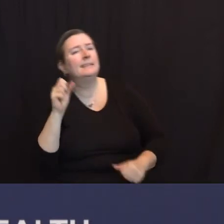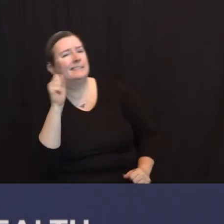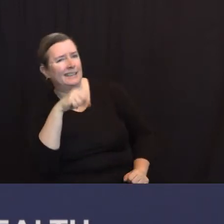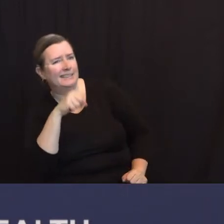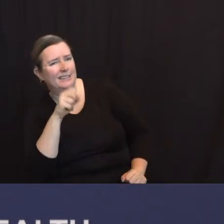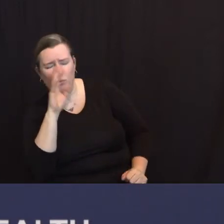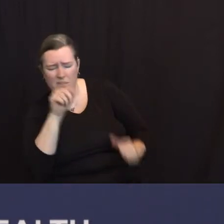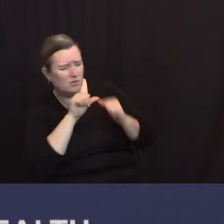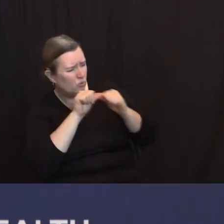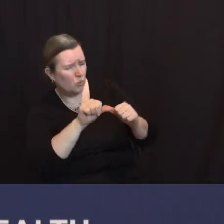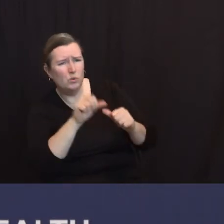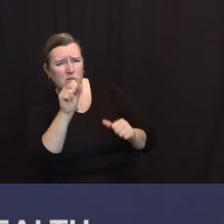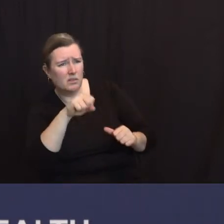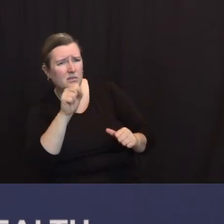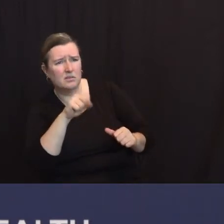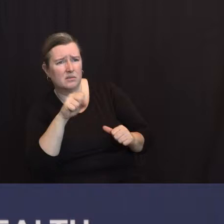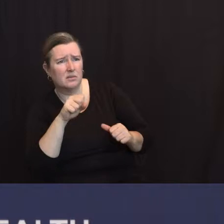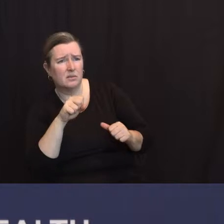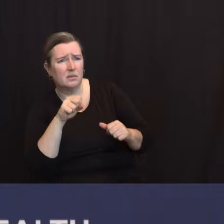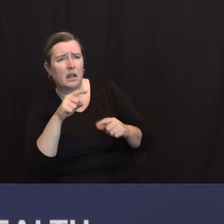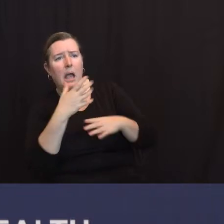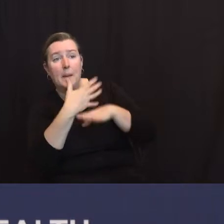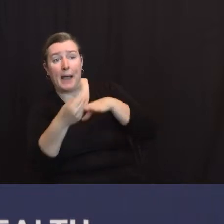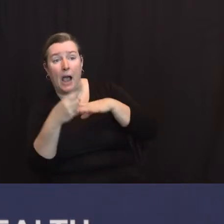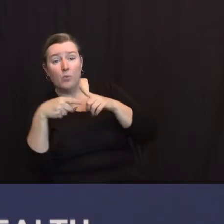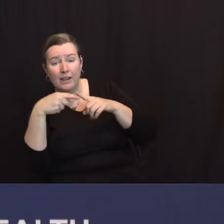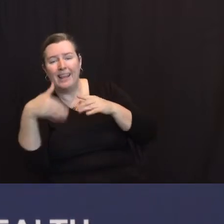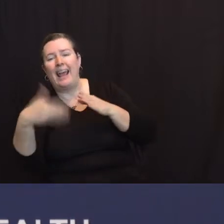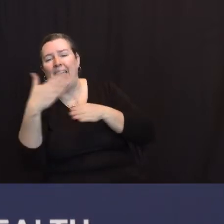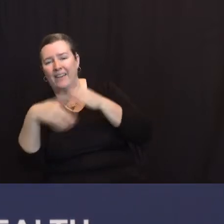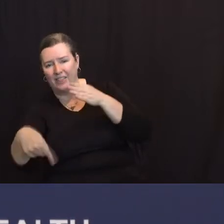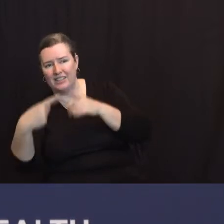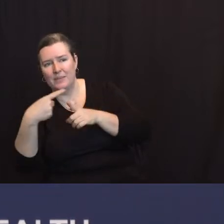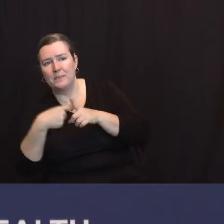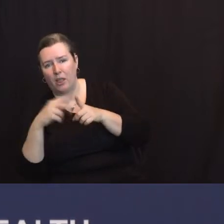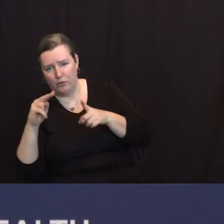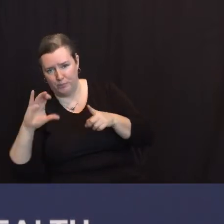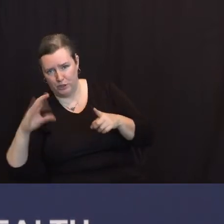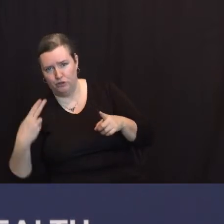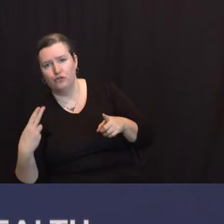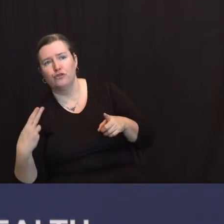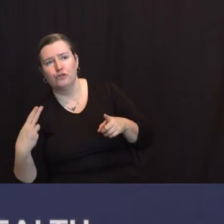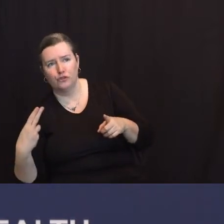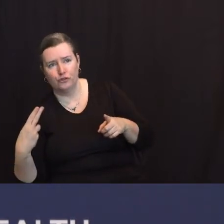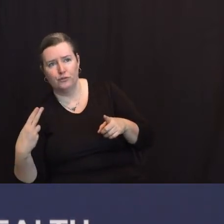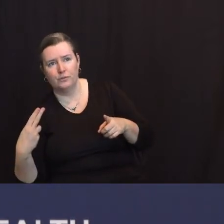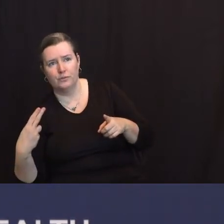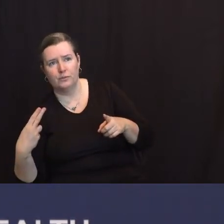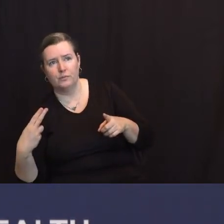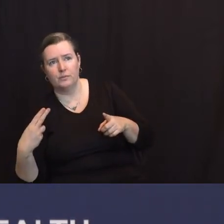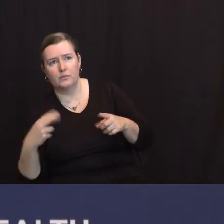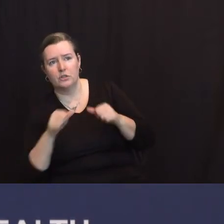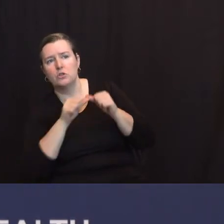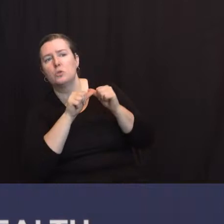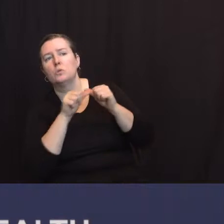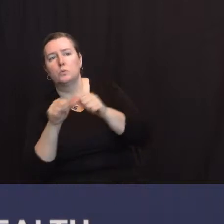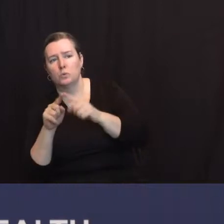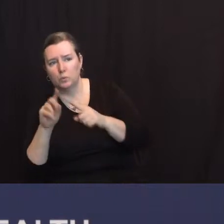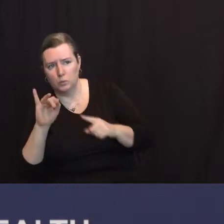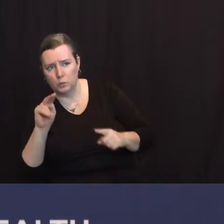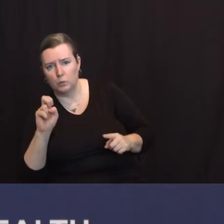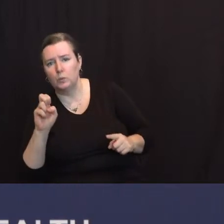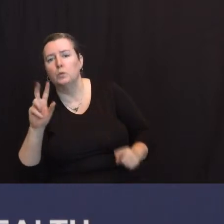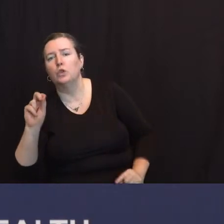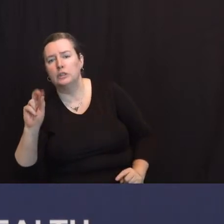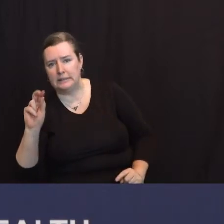expired at the end of this month, and we are March. It's been extended to June 30th. That I know. March 15th or